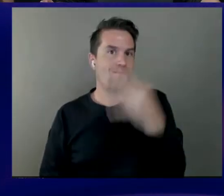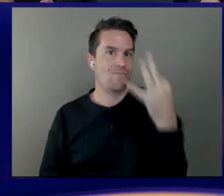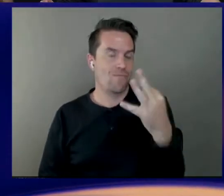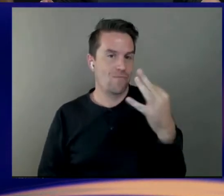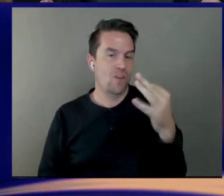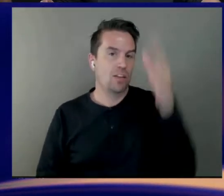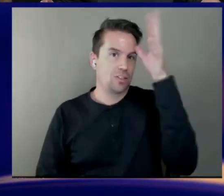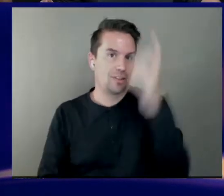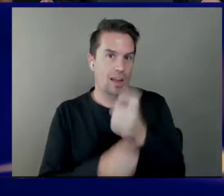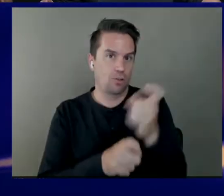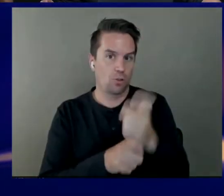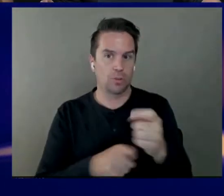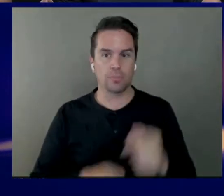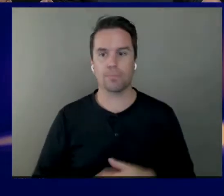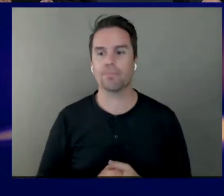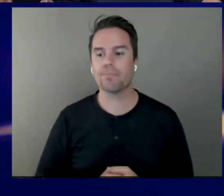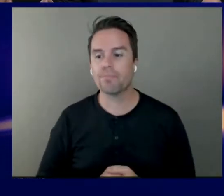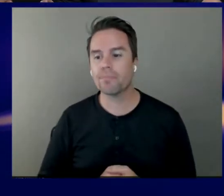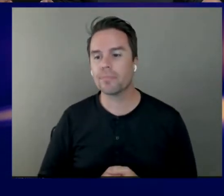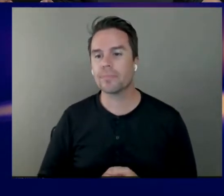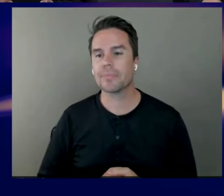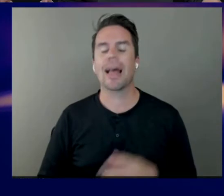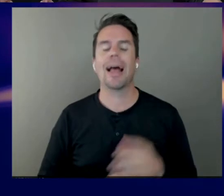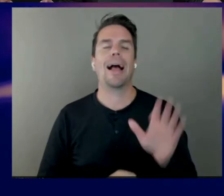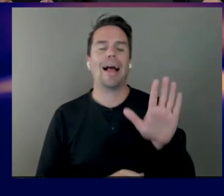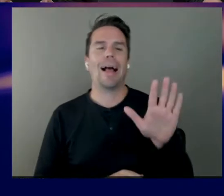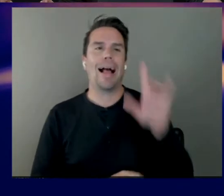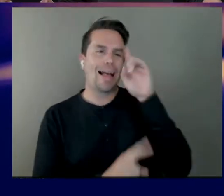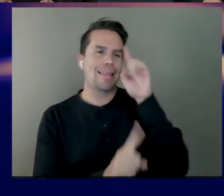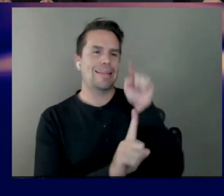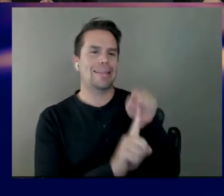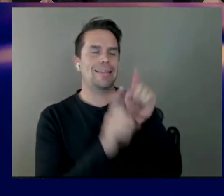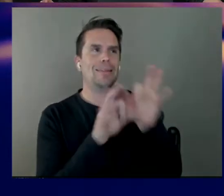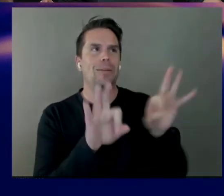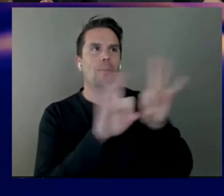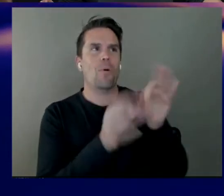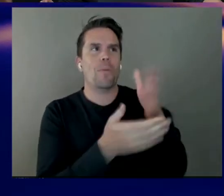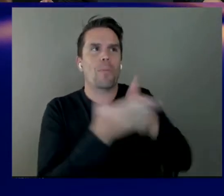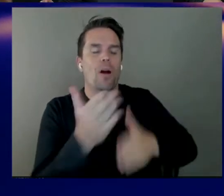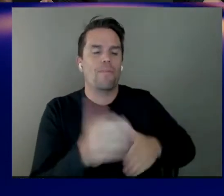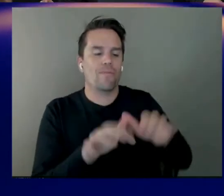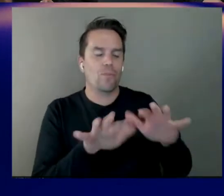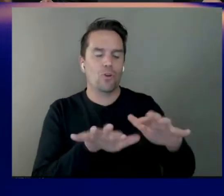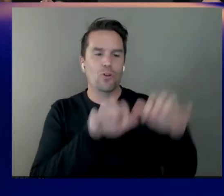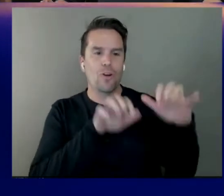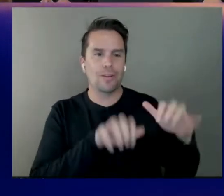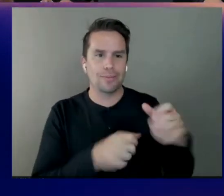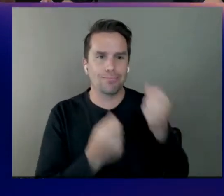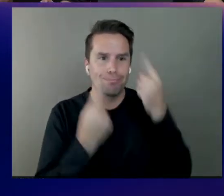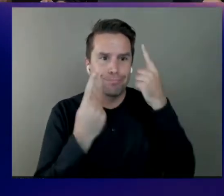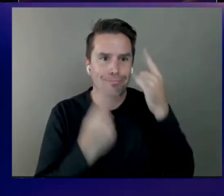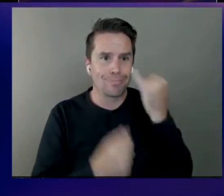to throw you off, I think this is a key piece for the audience to understand here. If you've not experienced AppConfig or feature flags